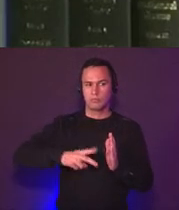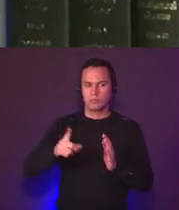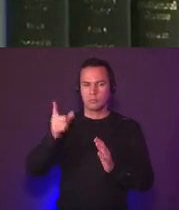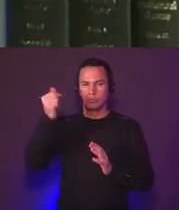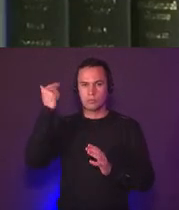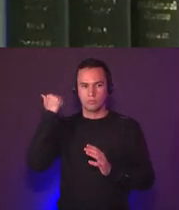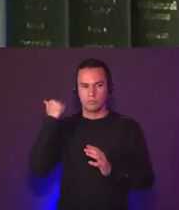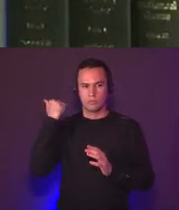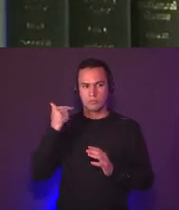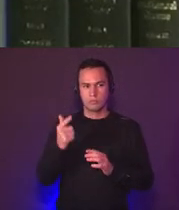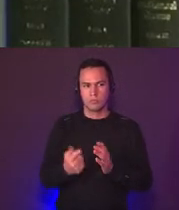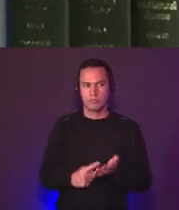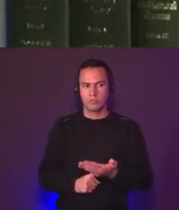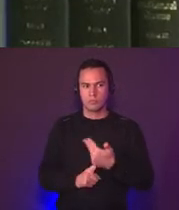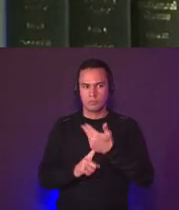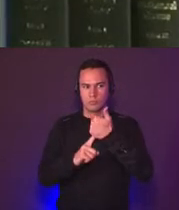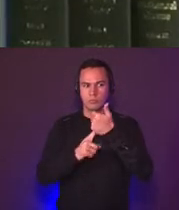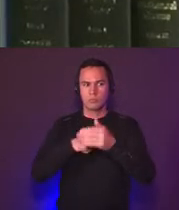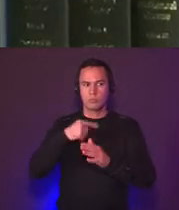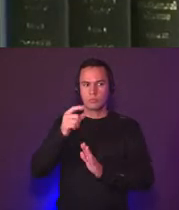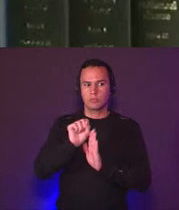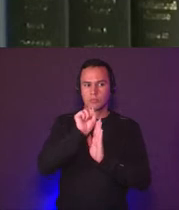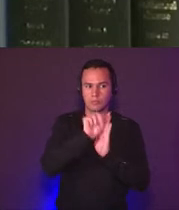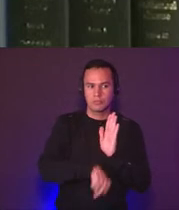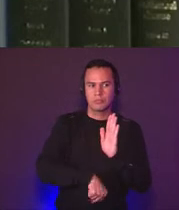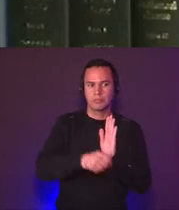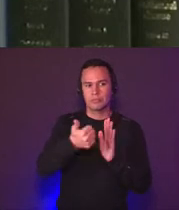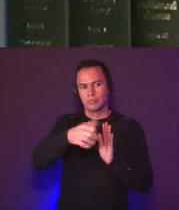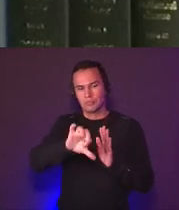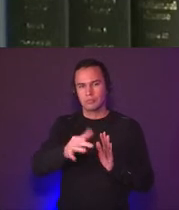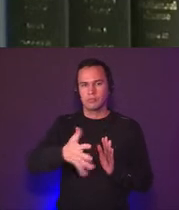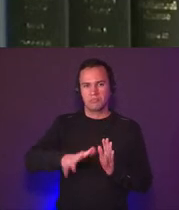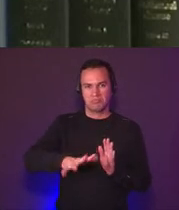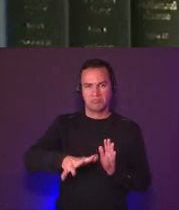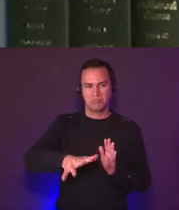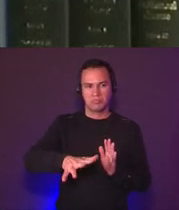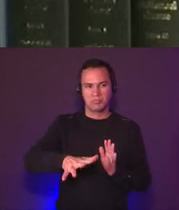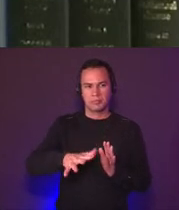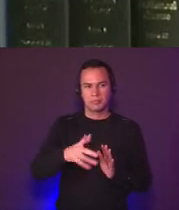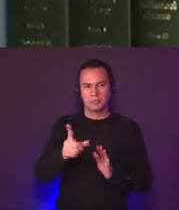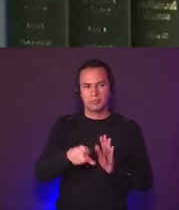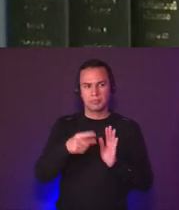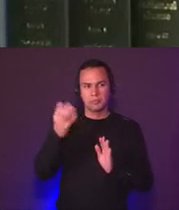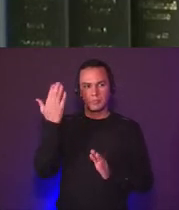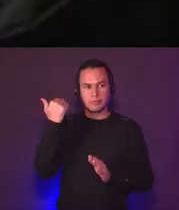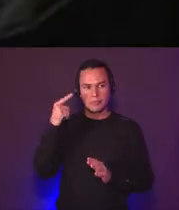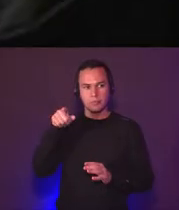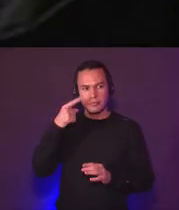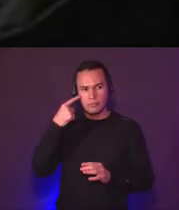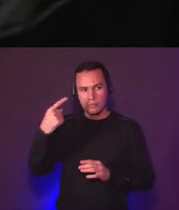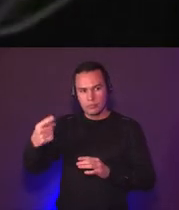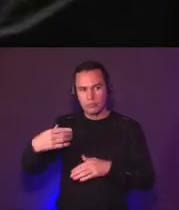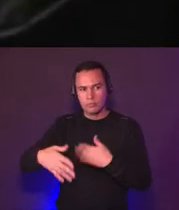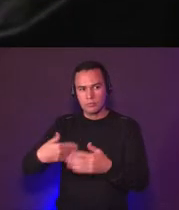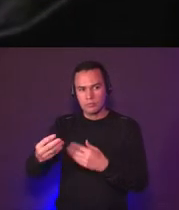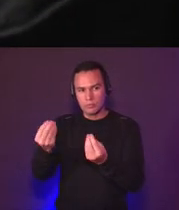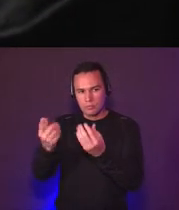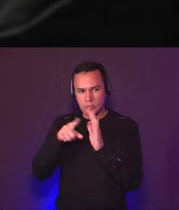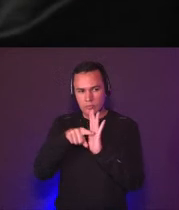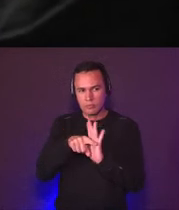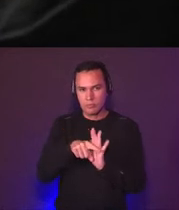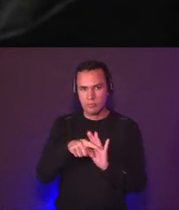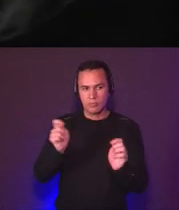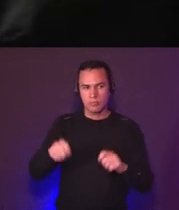century technology. Wow. And that was my first awareness of modern data processing. So when you applied